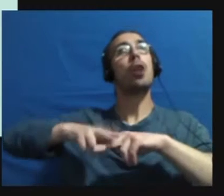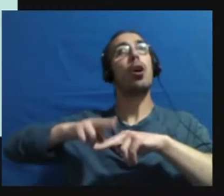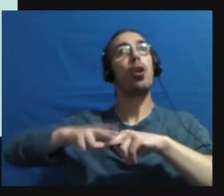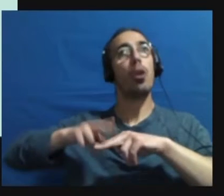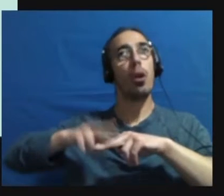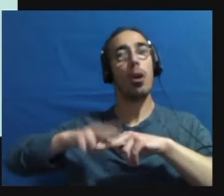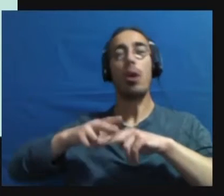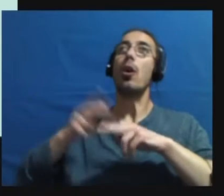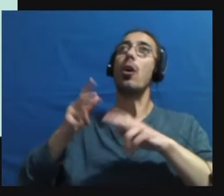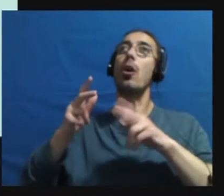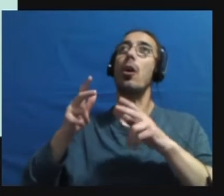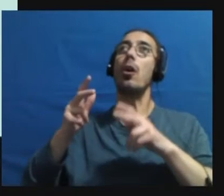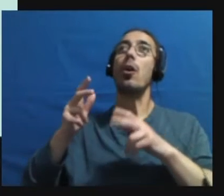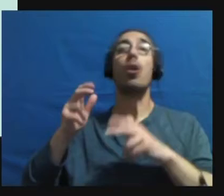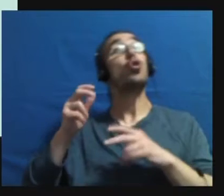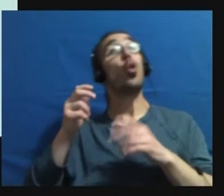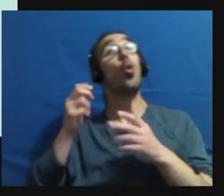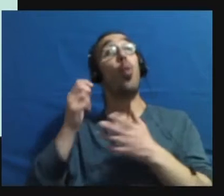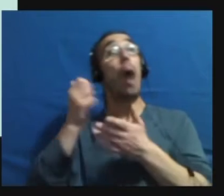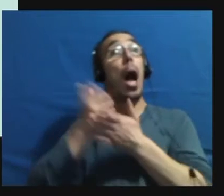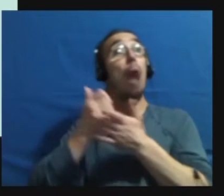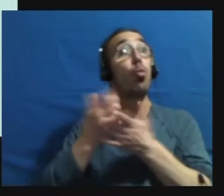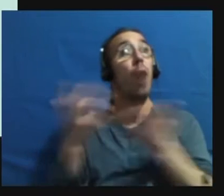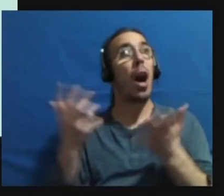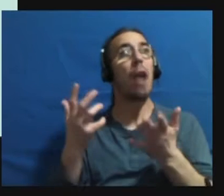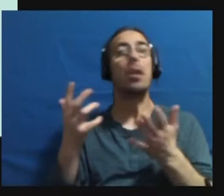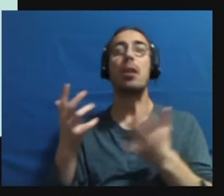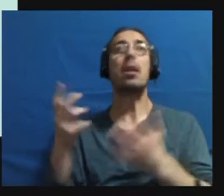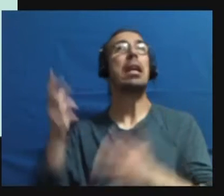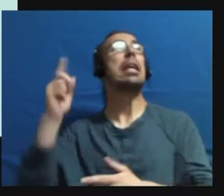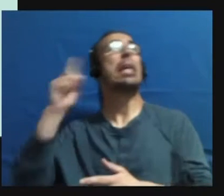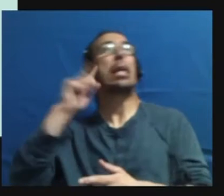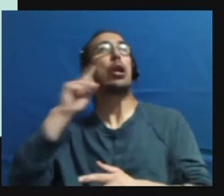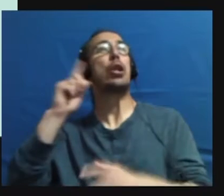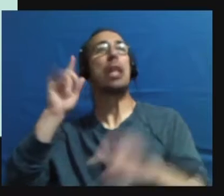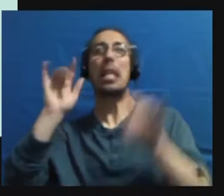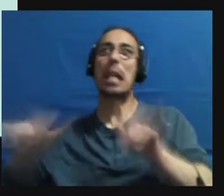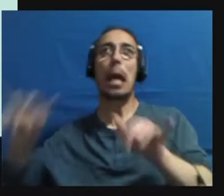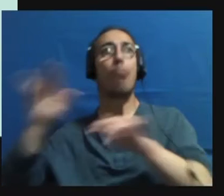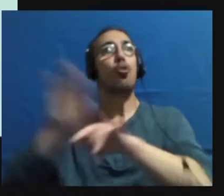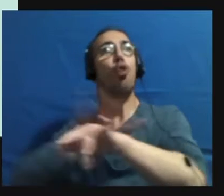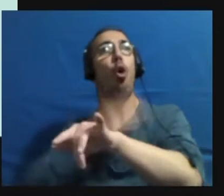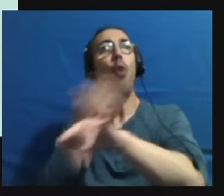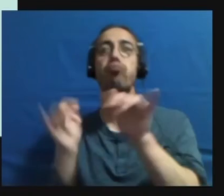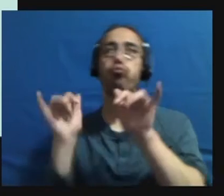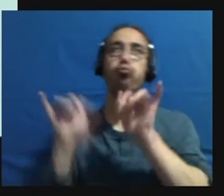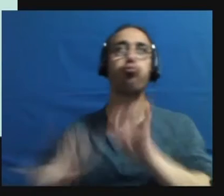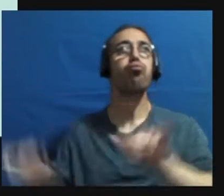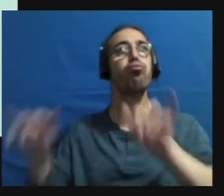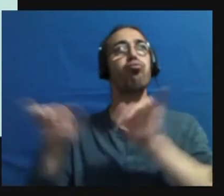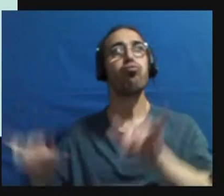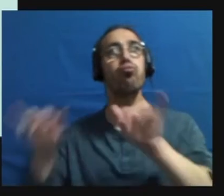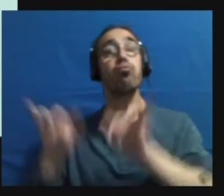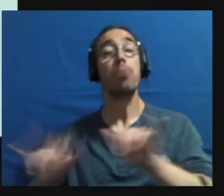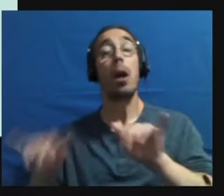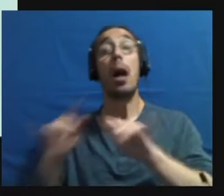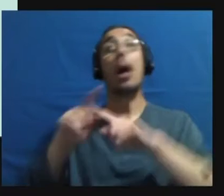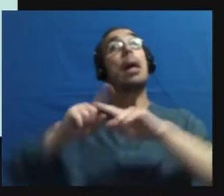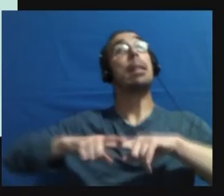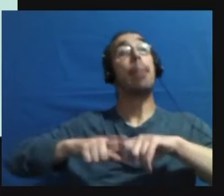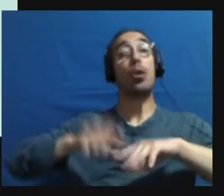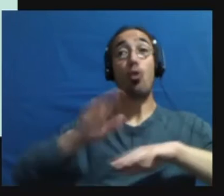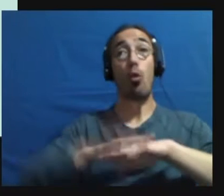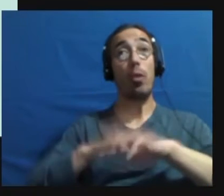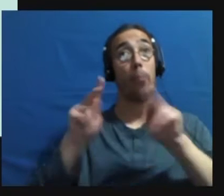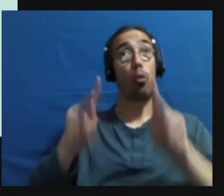listening to the same song over and over again to try to calm our body. This really depends on the individual autistic.